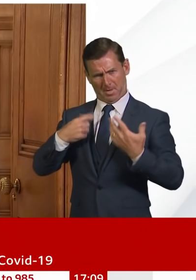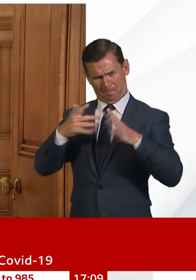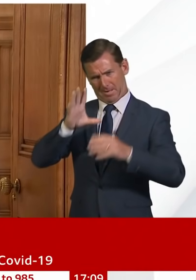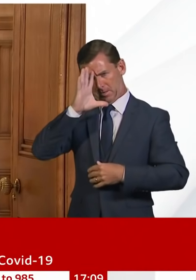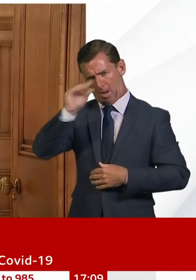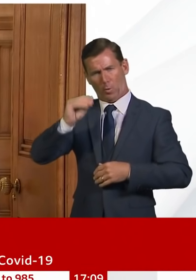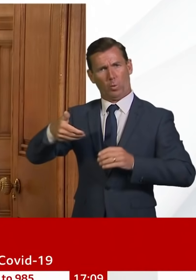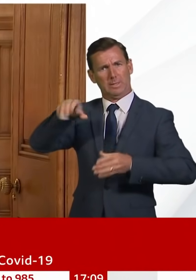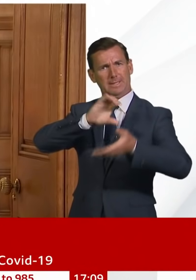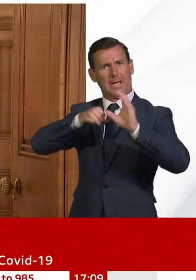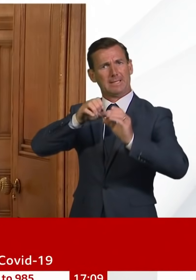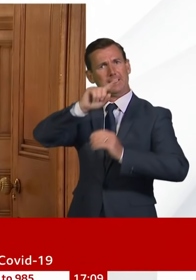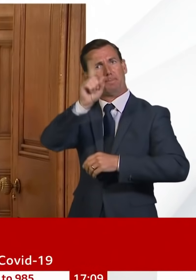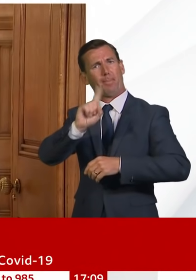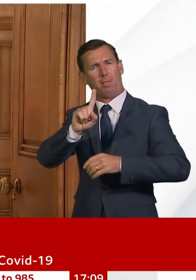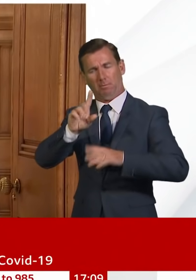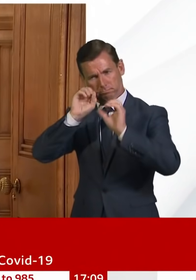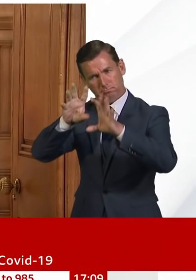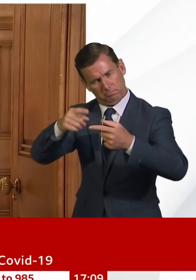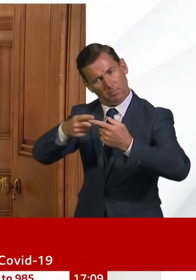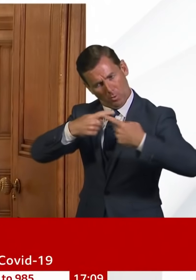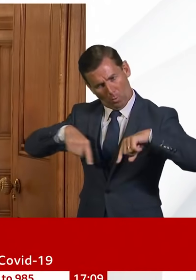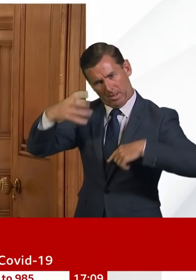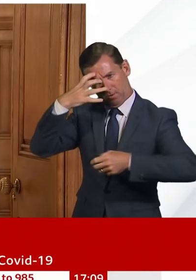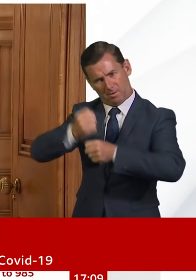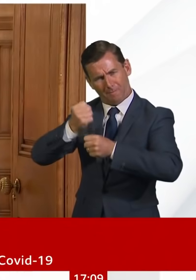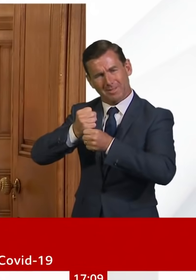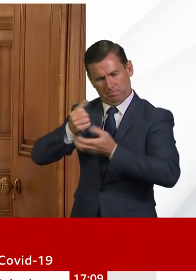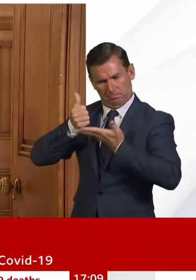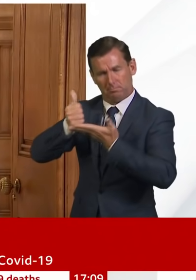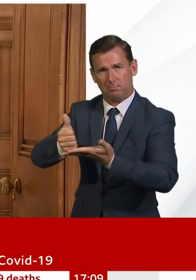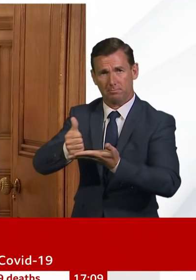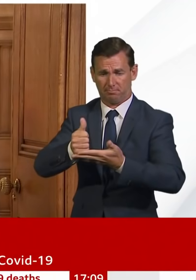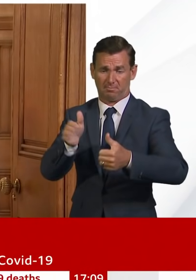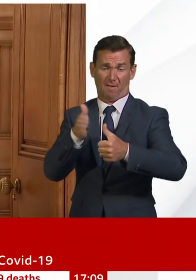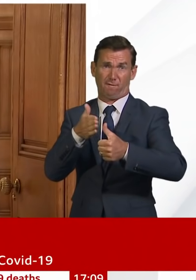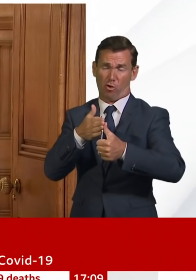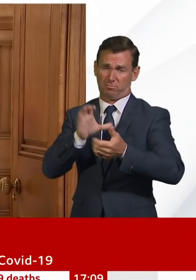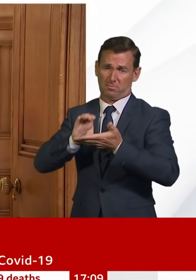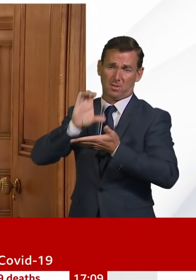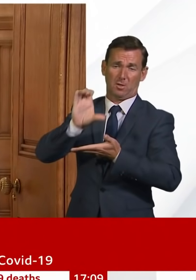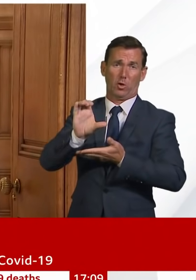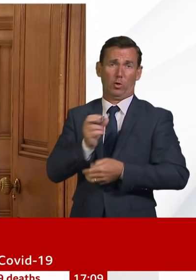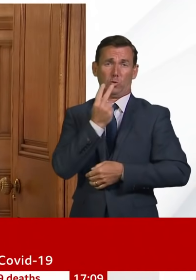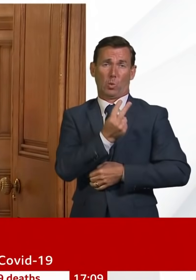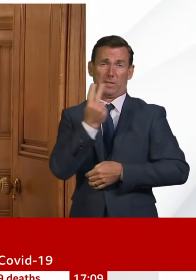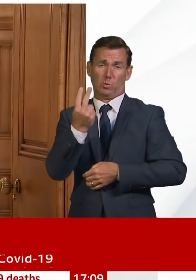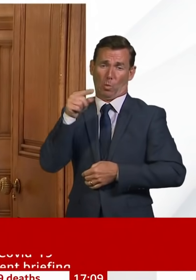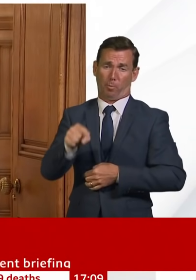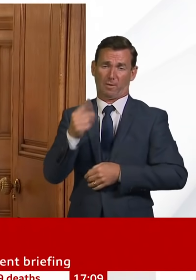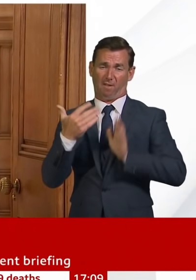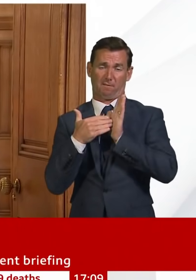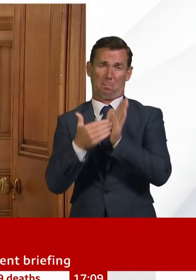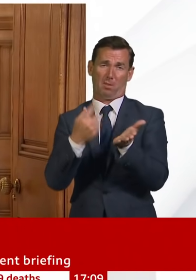support. First, I'm today making £22.5 million available to the Imperial project